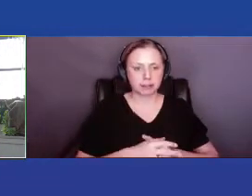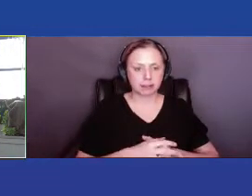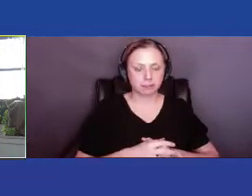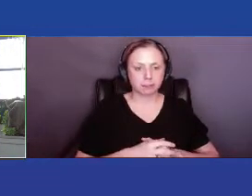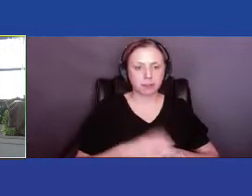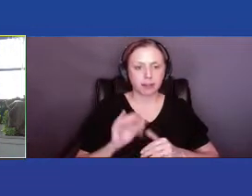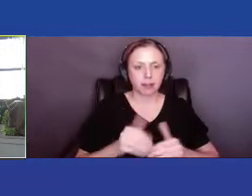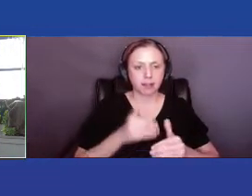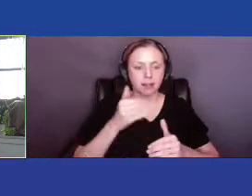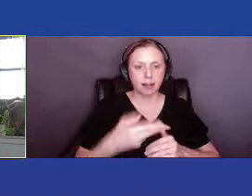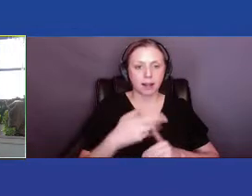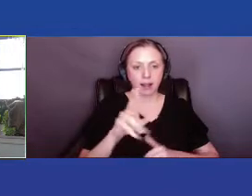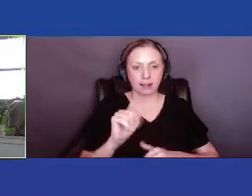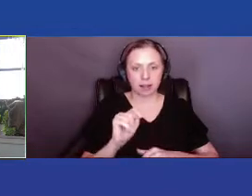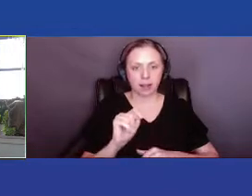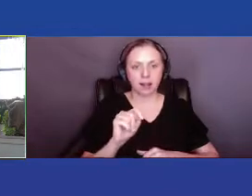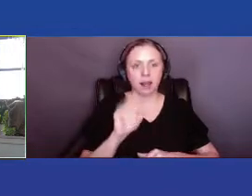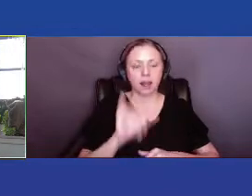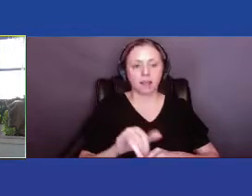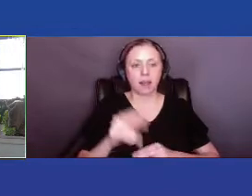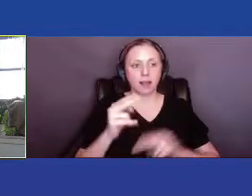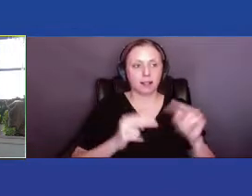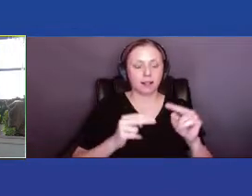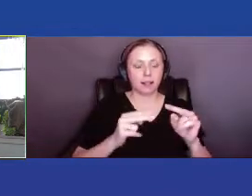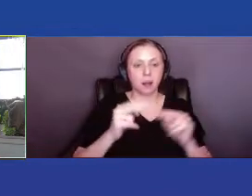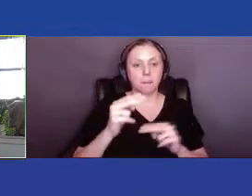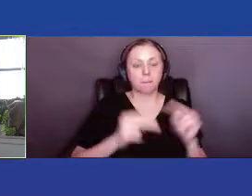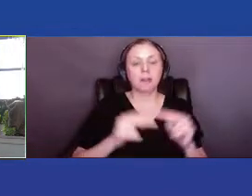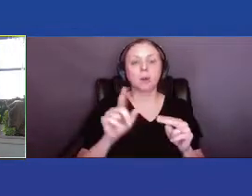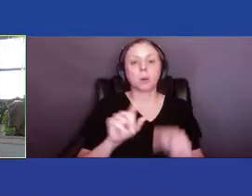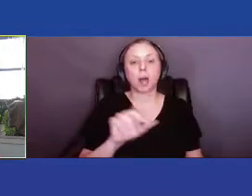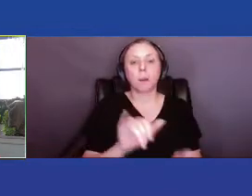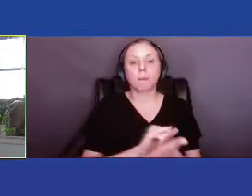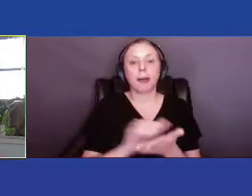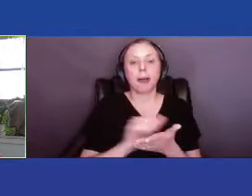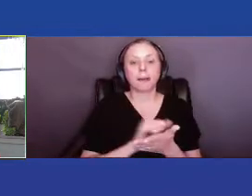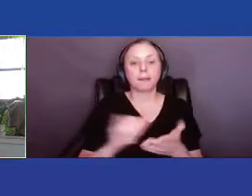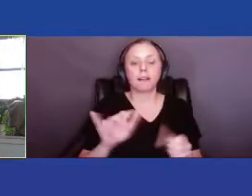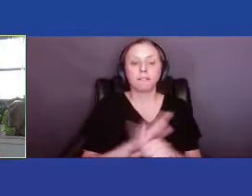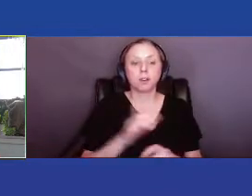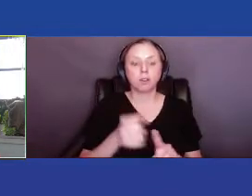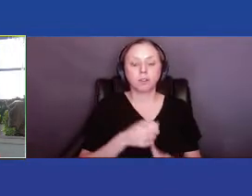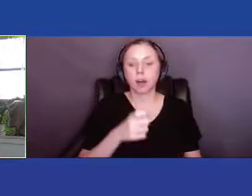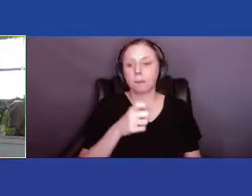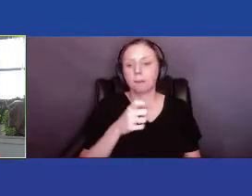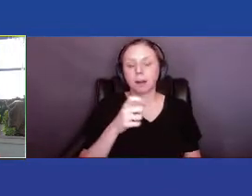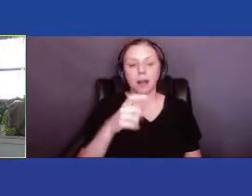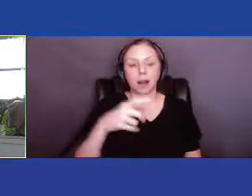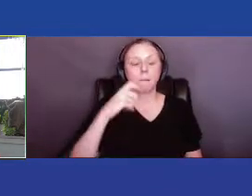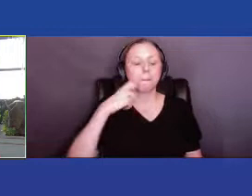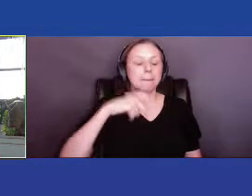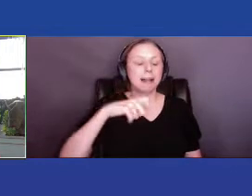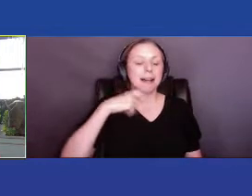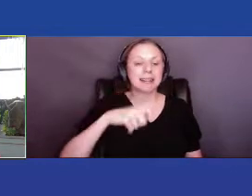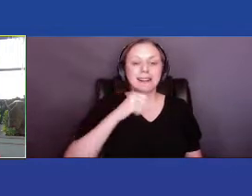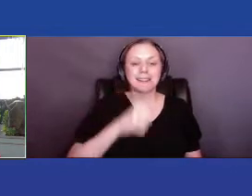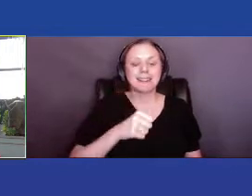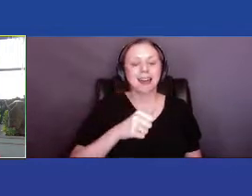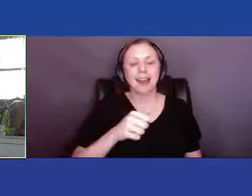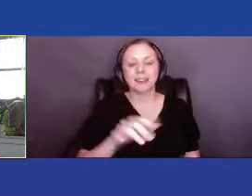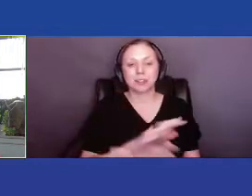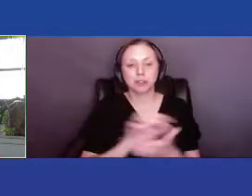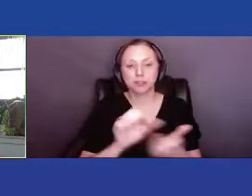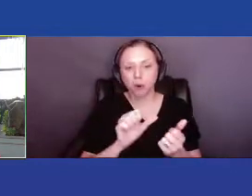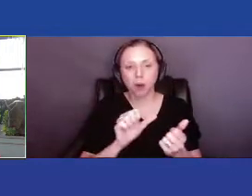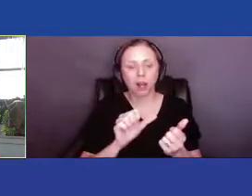This next hut was built in Manhattan, and it's built completely out of non-biodegradable plastics. About 3,000